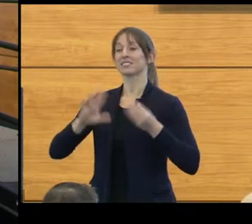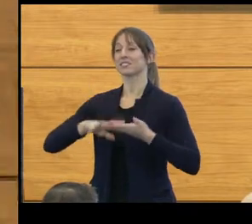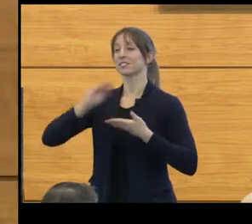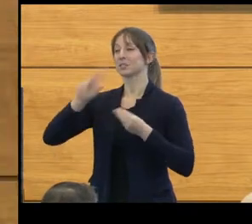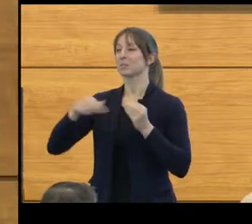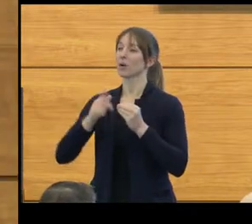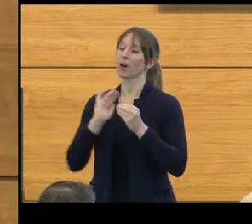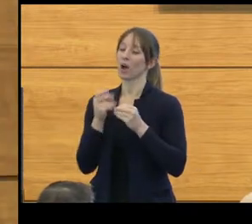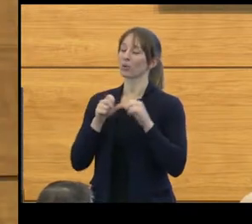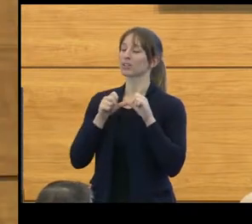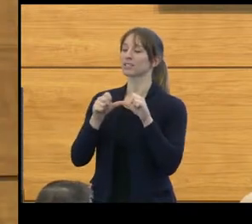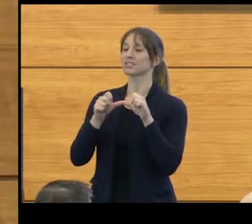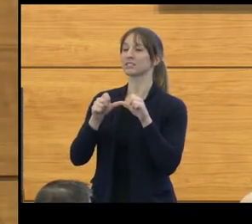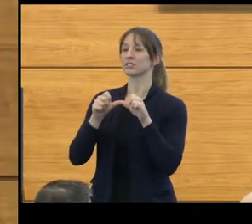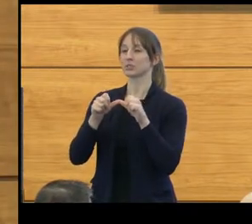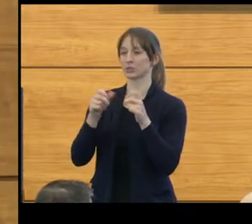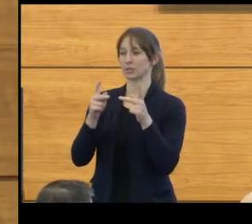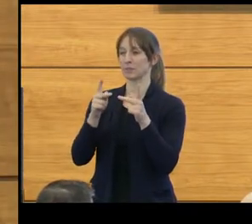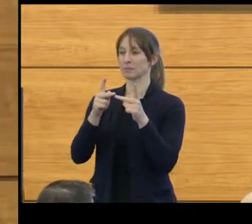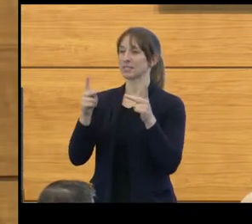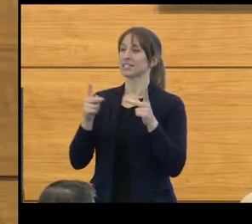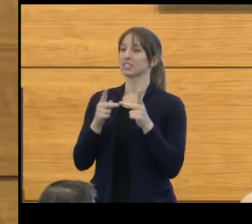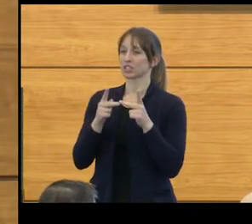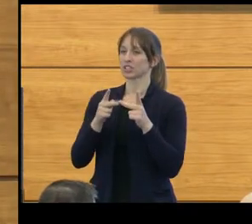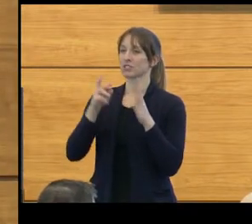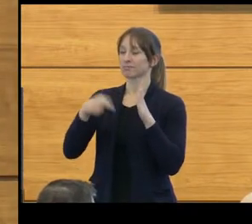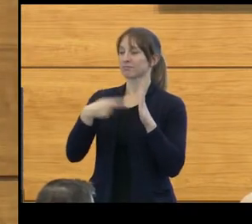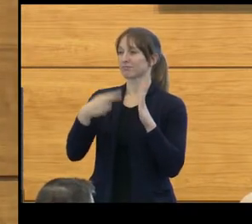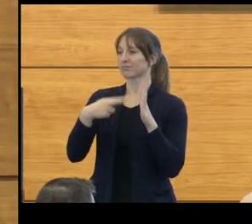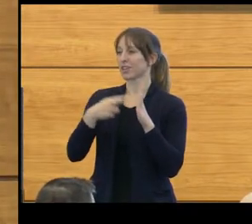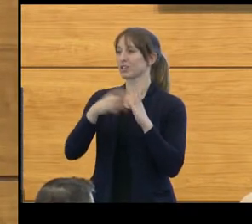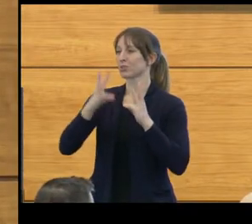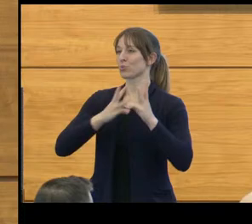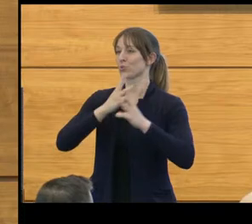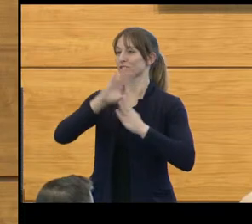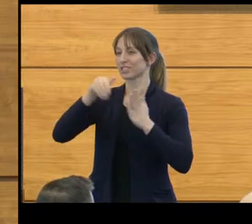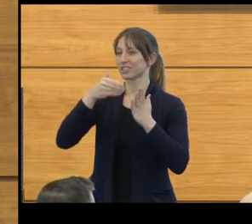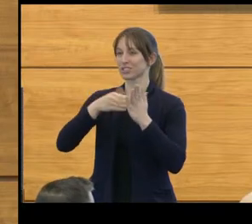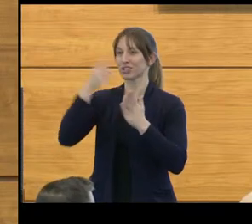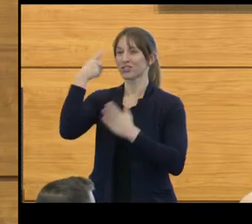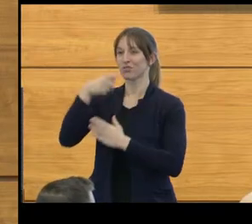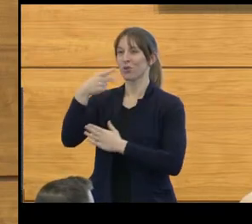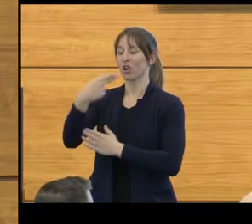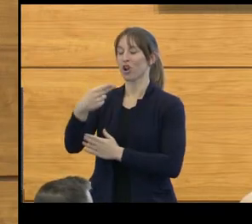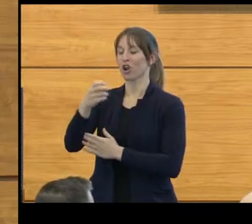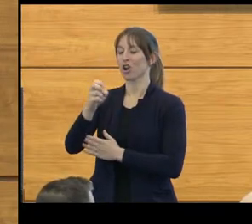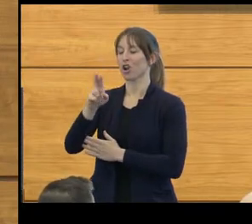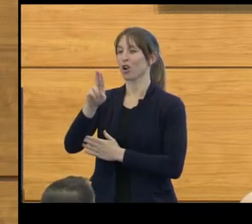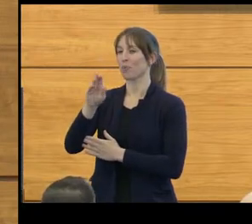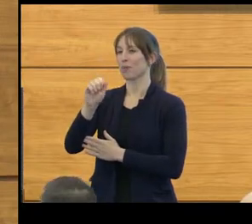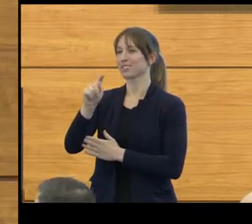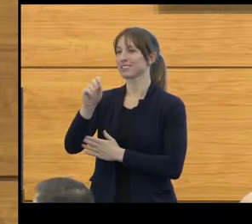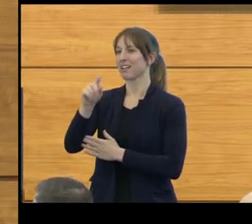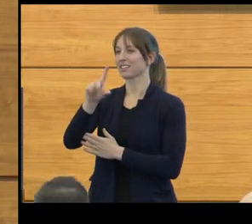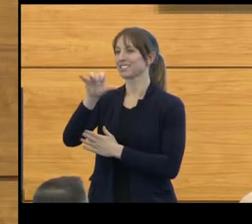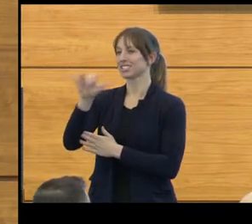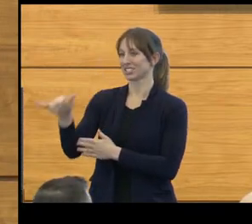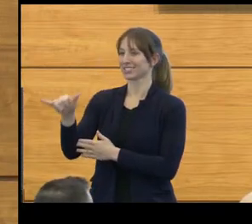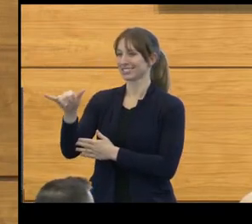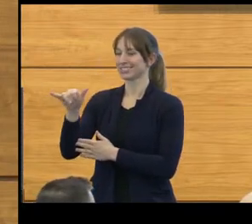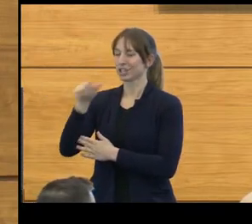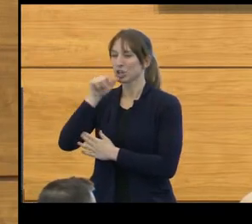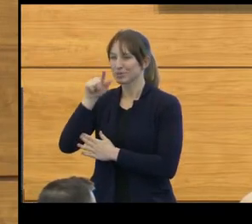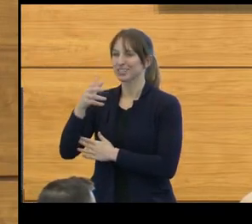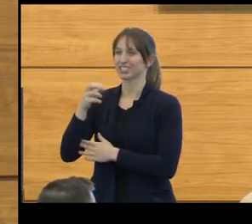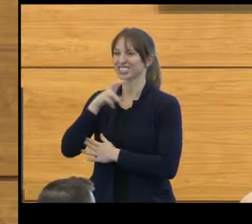continued position as a world center for herpetology and snakes. We're in the Ruthven building, and you